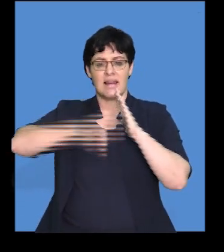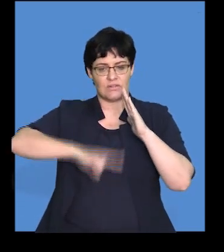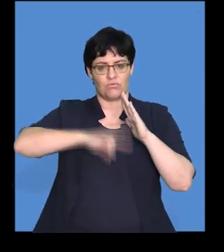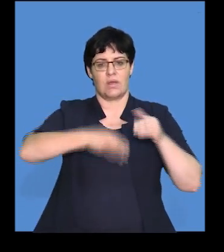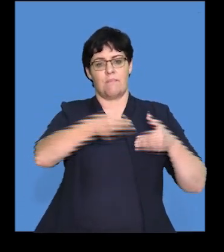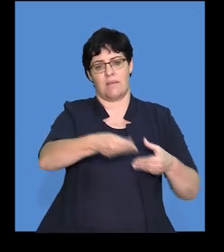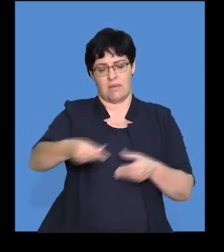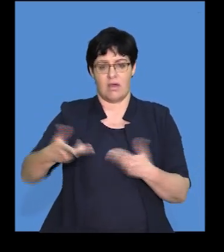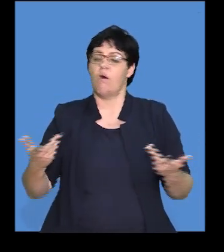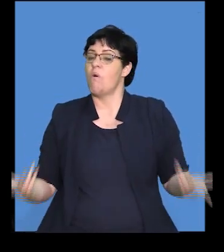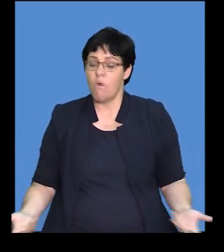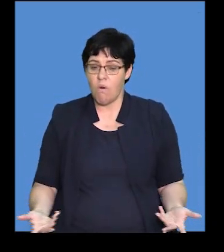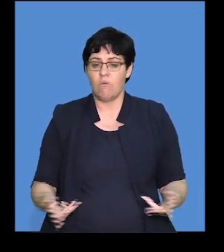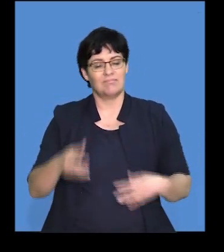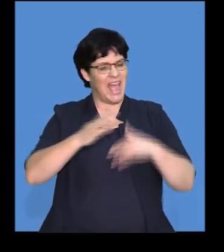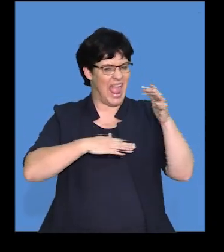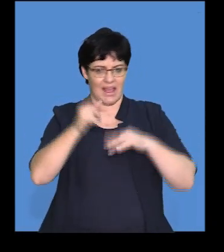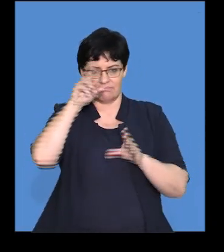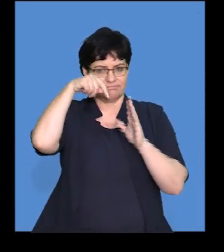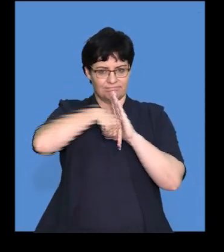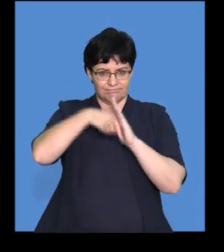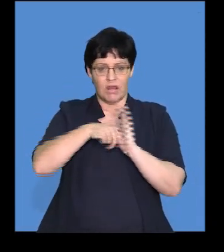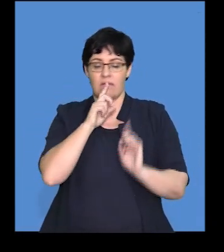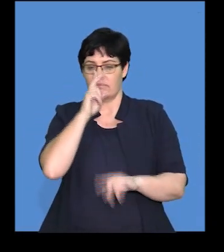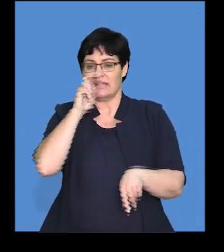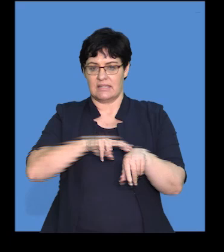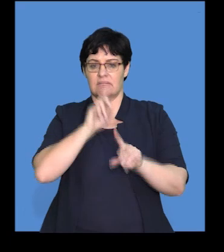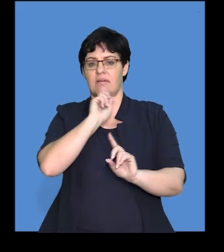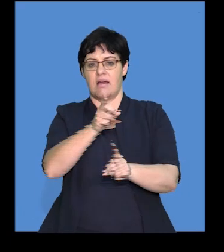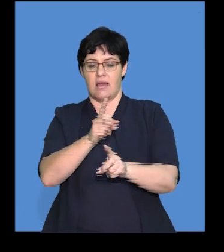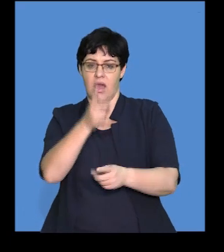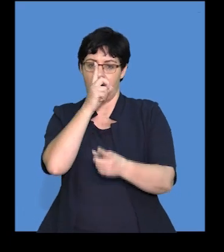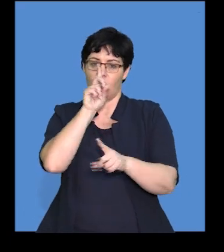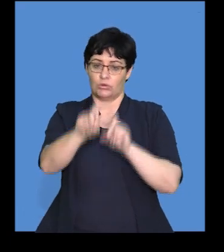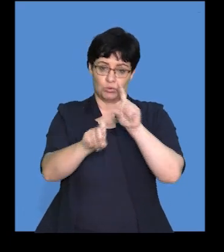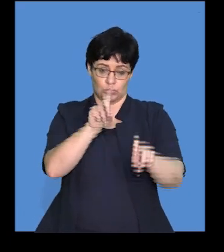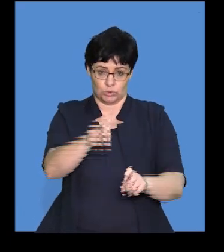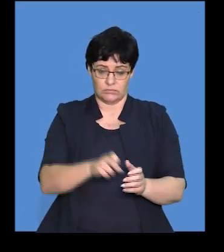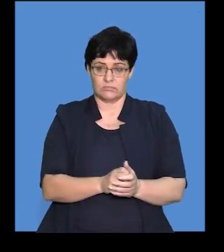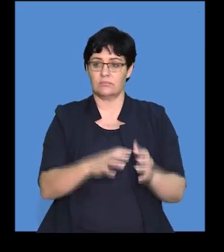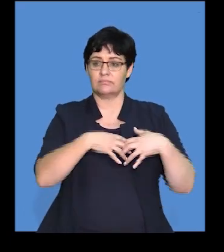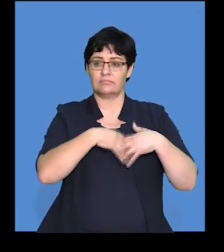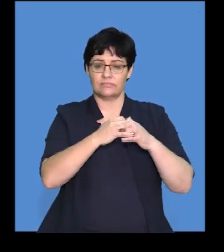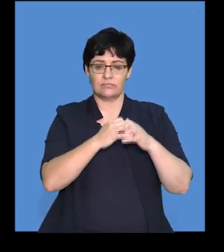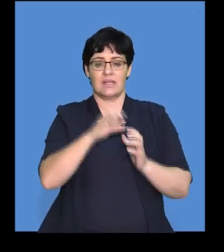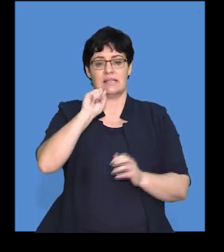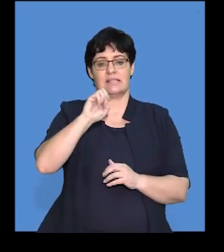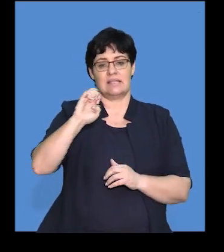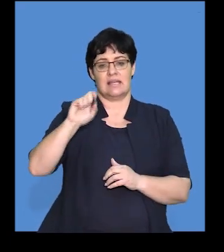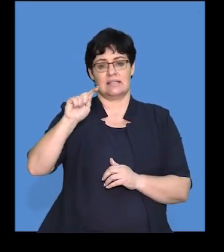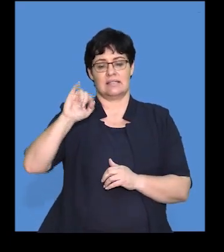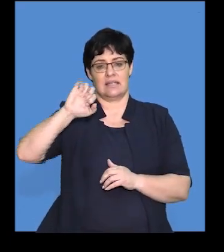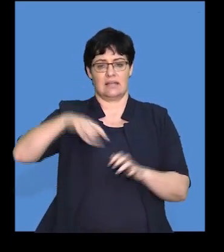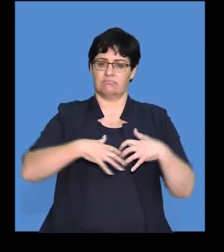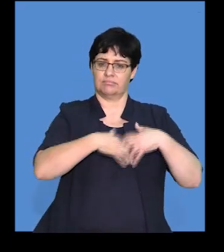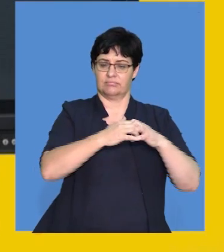literary papers or all the aspects that they need to ask you. Remember, the first one is setting. Setting